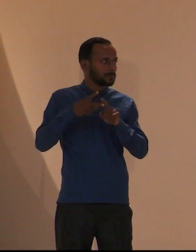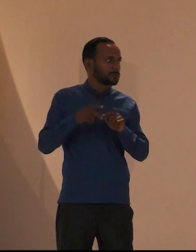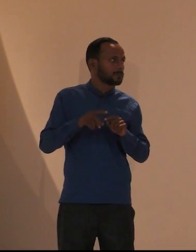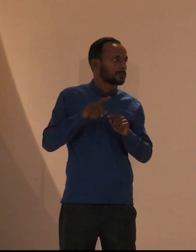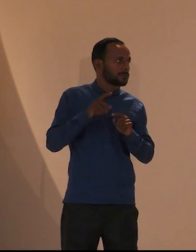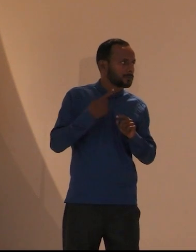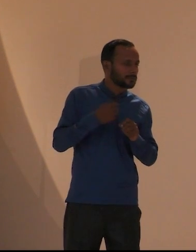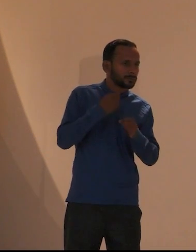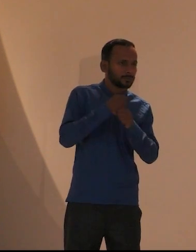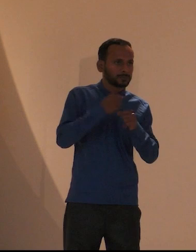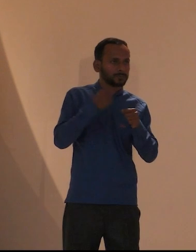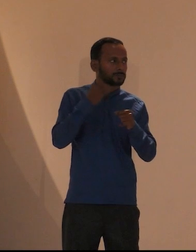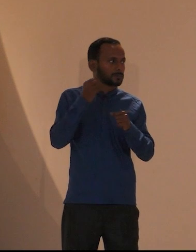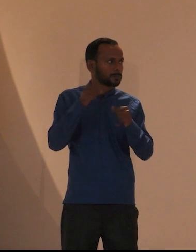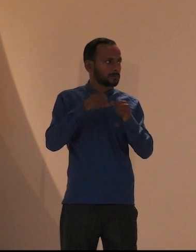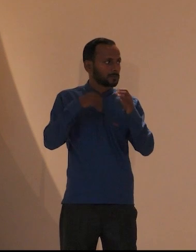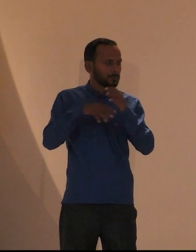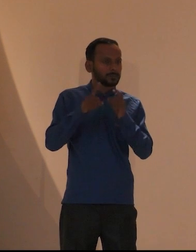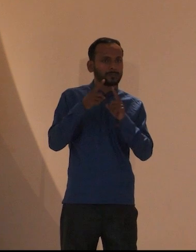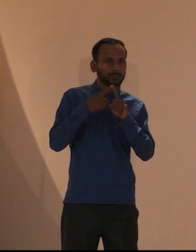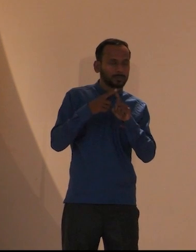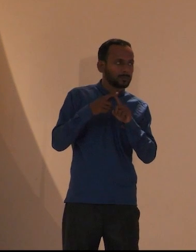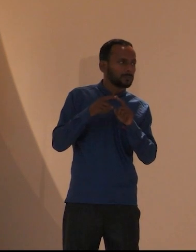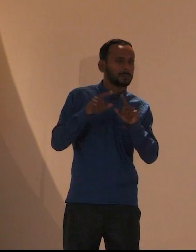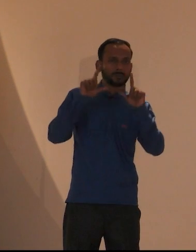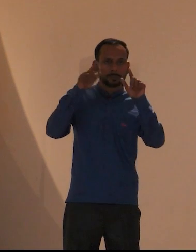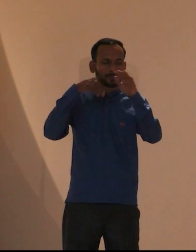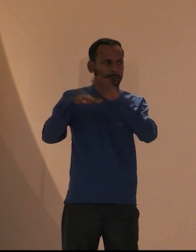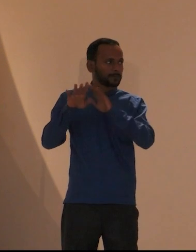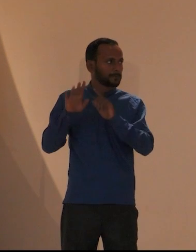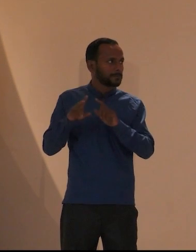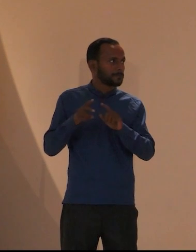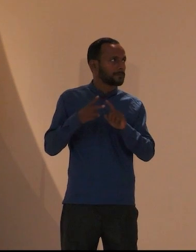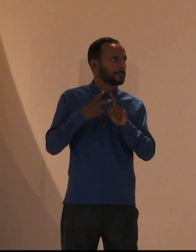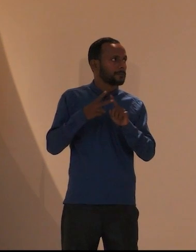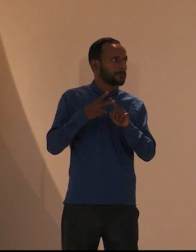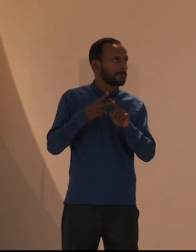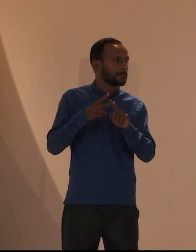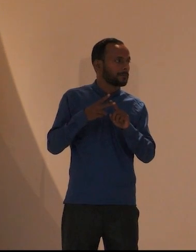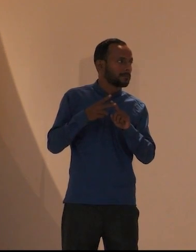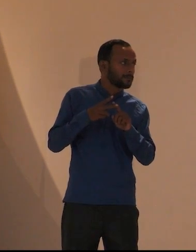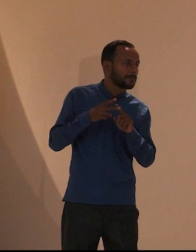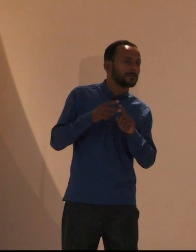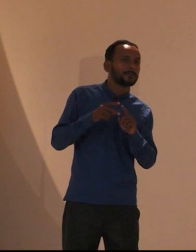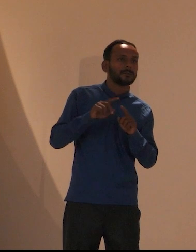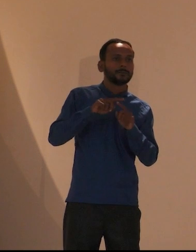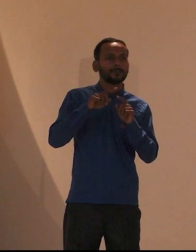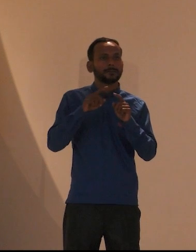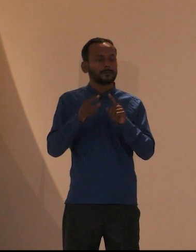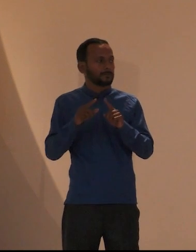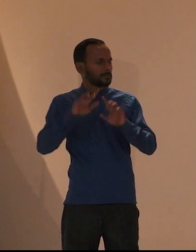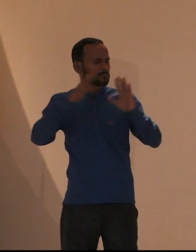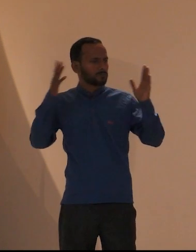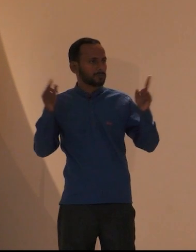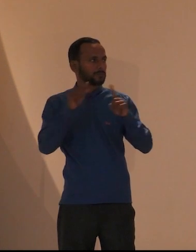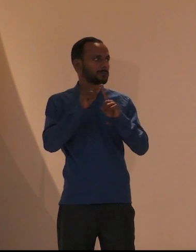from Goa on the conservation of the church. This was it's a large panel in the church, a painting of